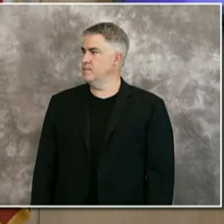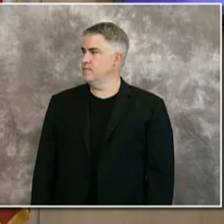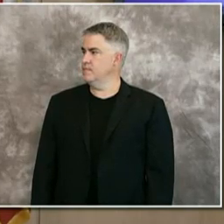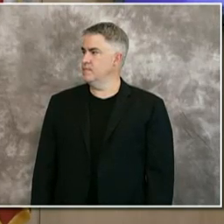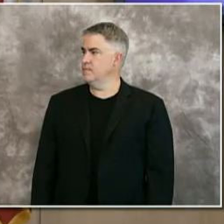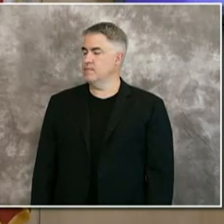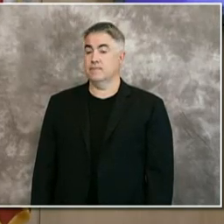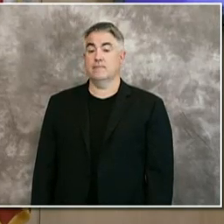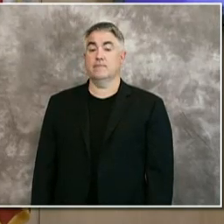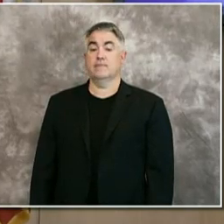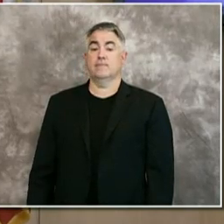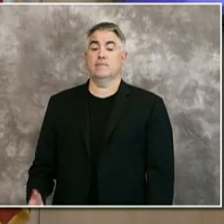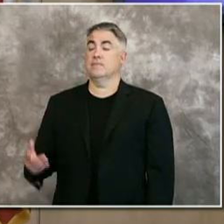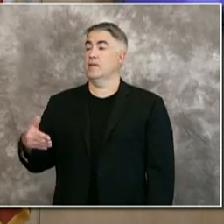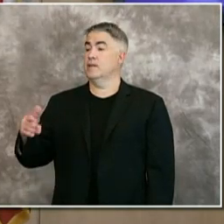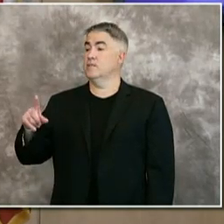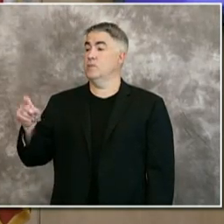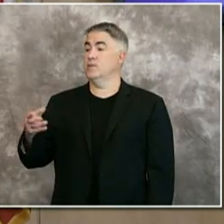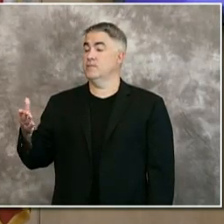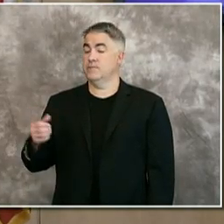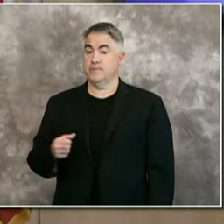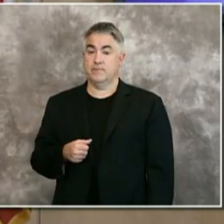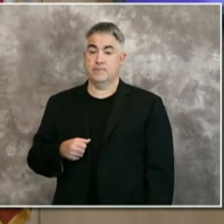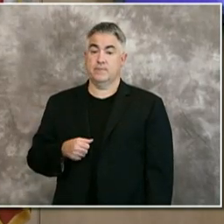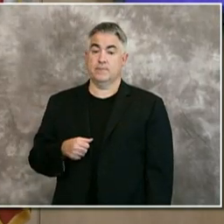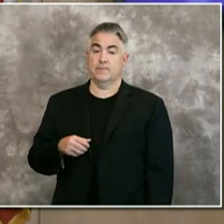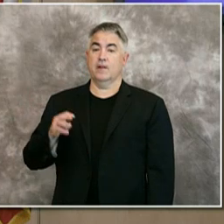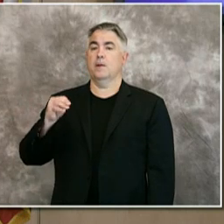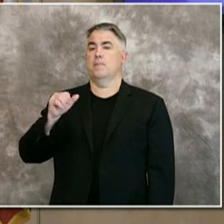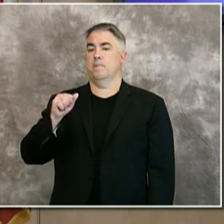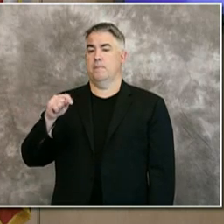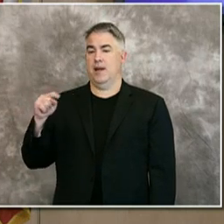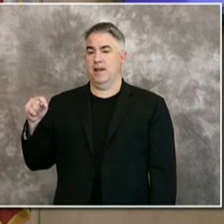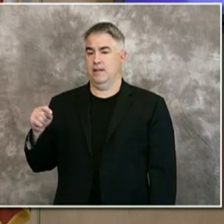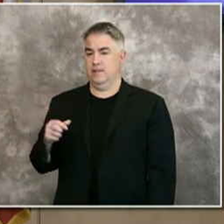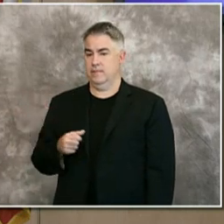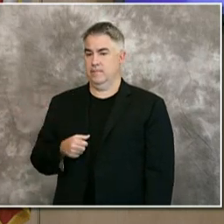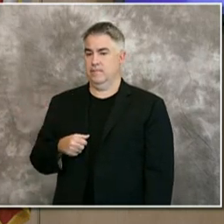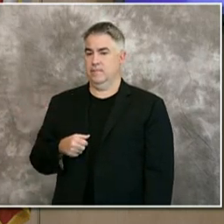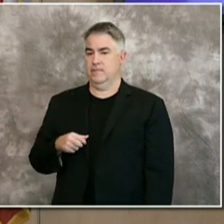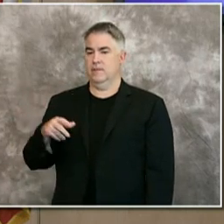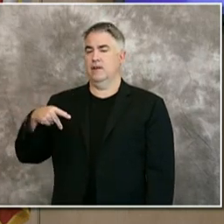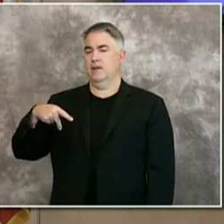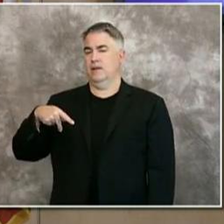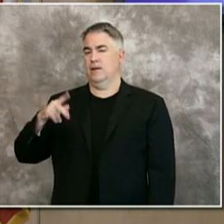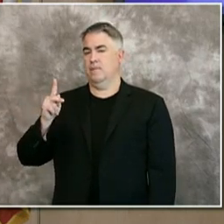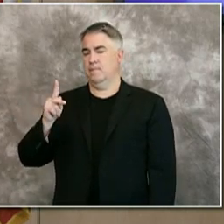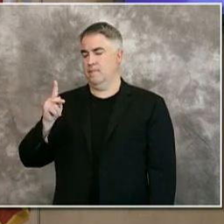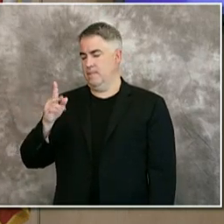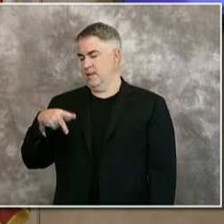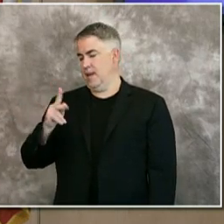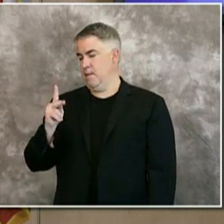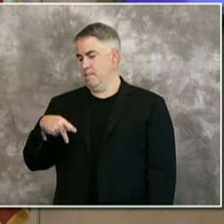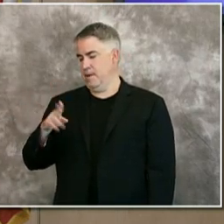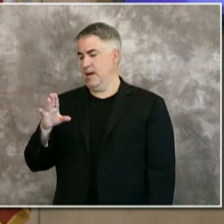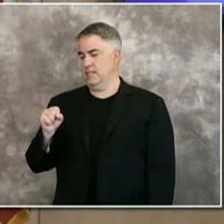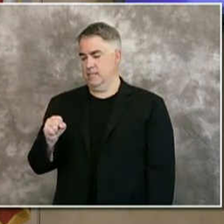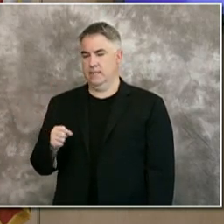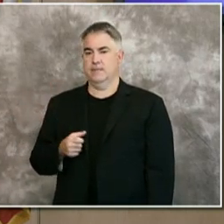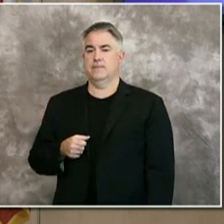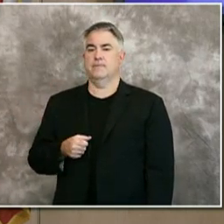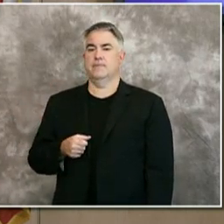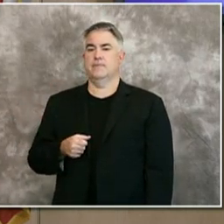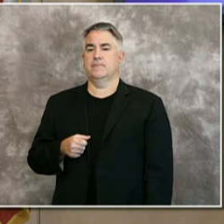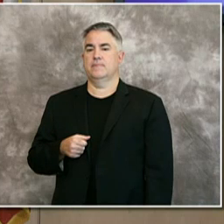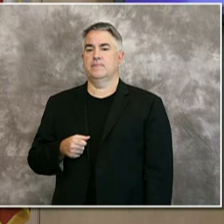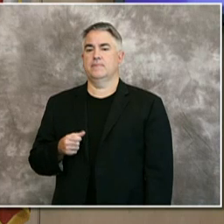Okay, we'll go to the next question. Matt Hoffman with KPBS, please go ahead. Dr. Wooten, I know you said that we can't